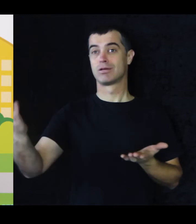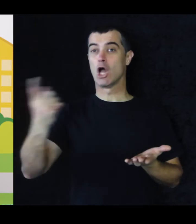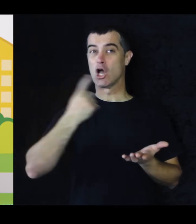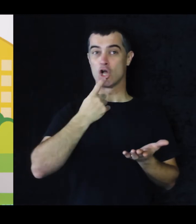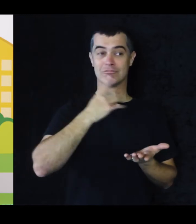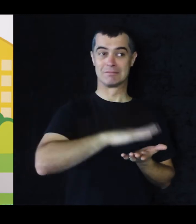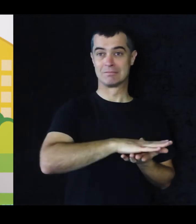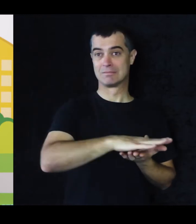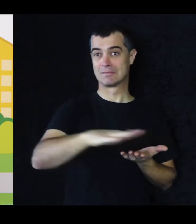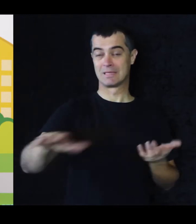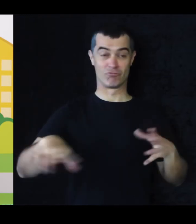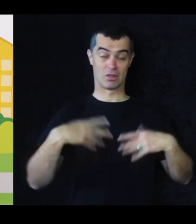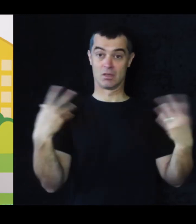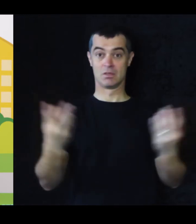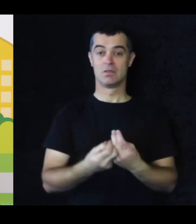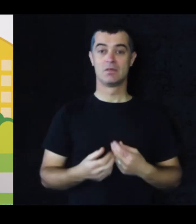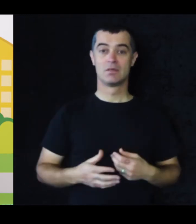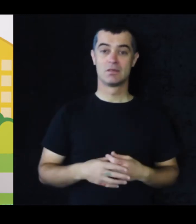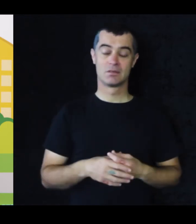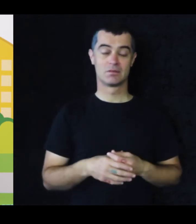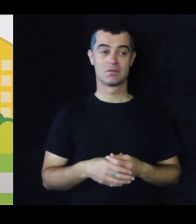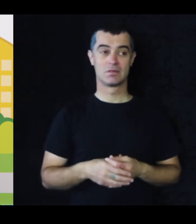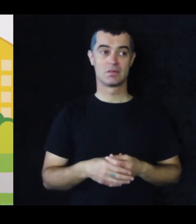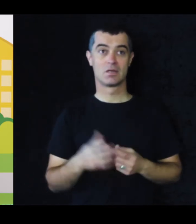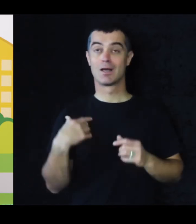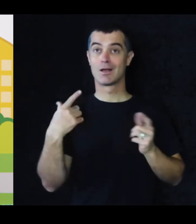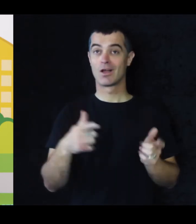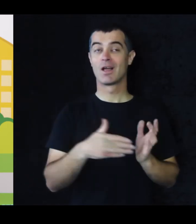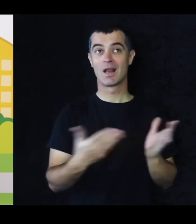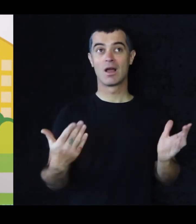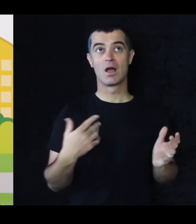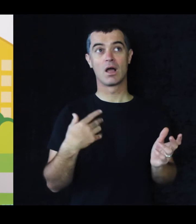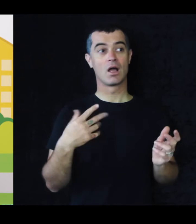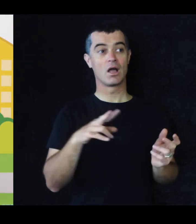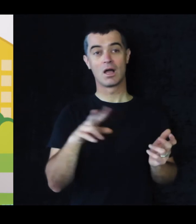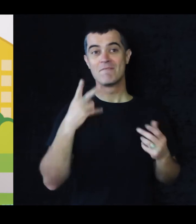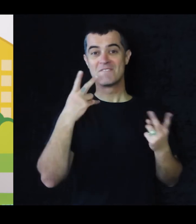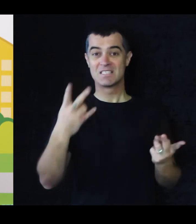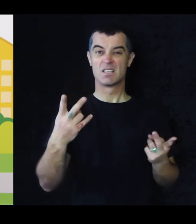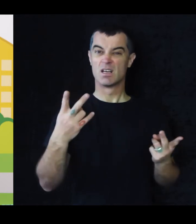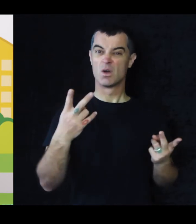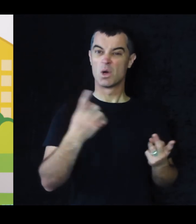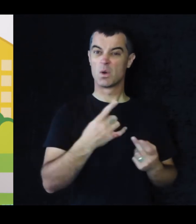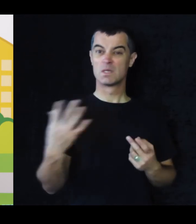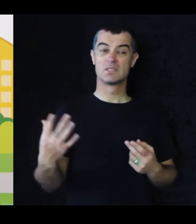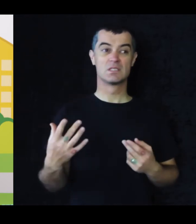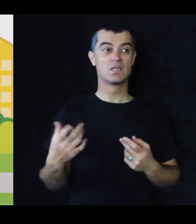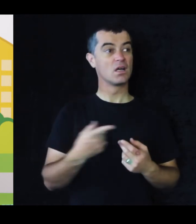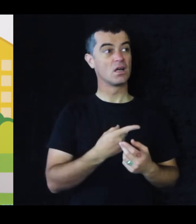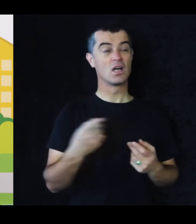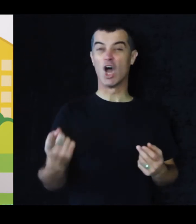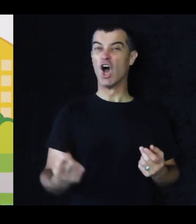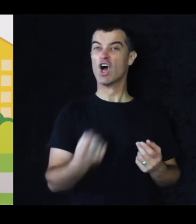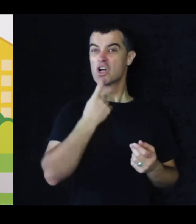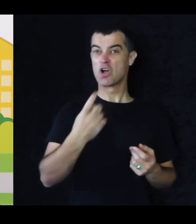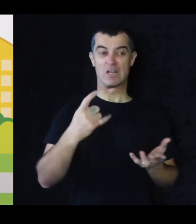poured concrete over everything. And I go there now. I visited once, and